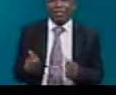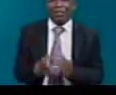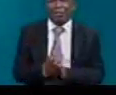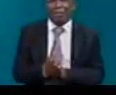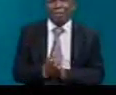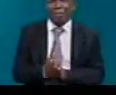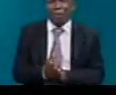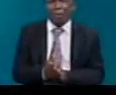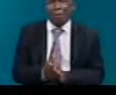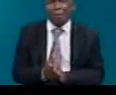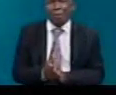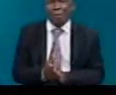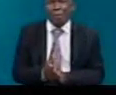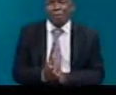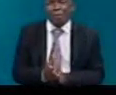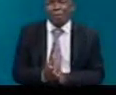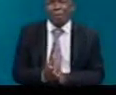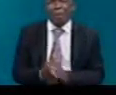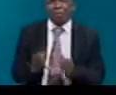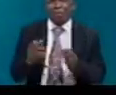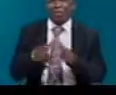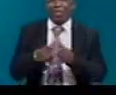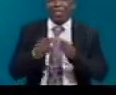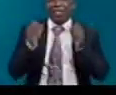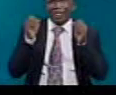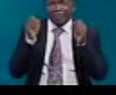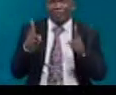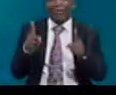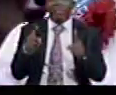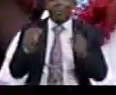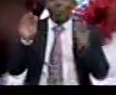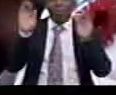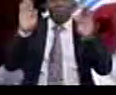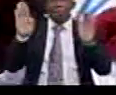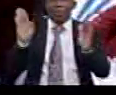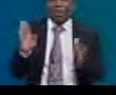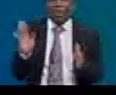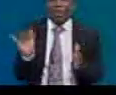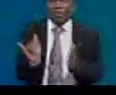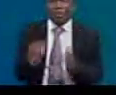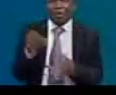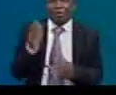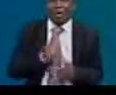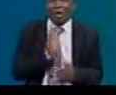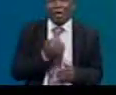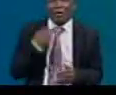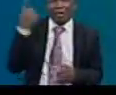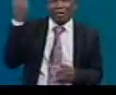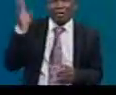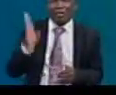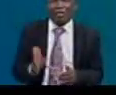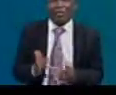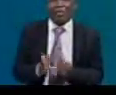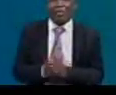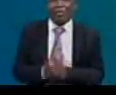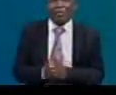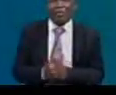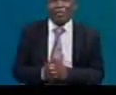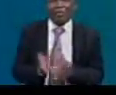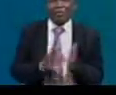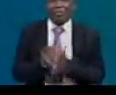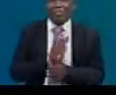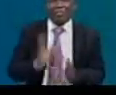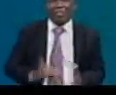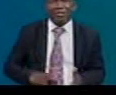heaven for the amazing wonders of our amazing God. Hallelujah! Jesus